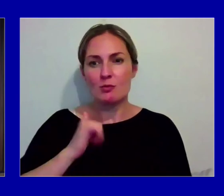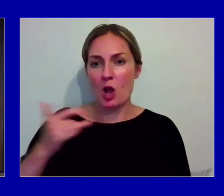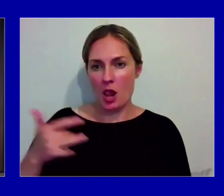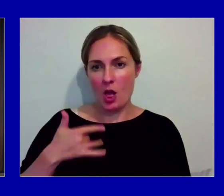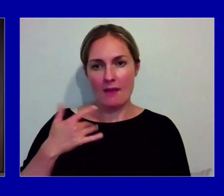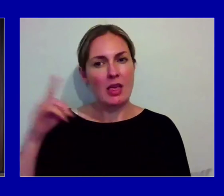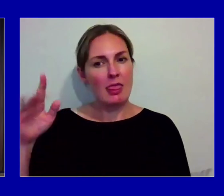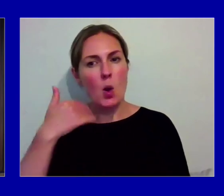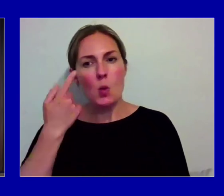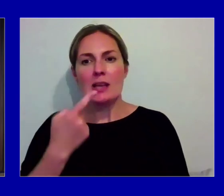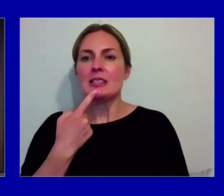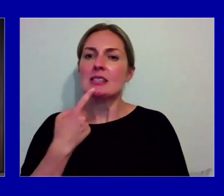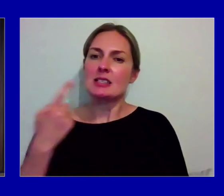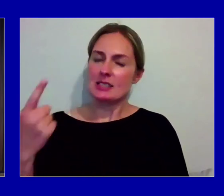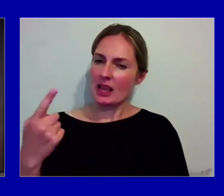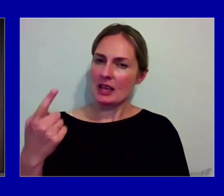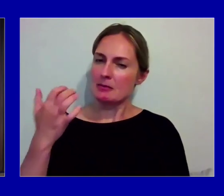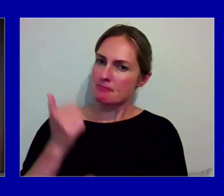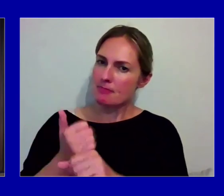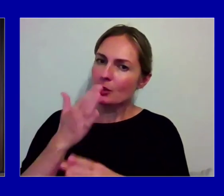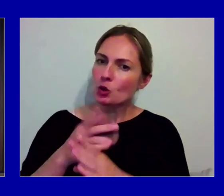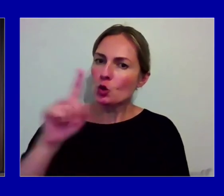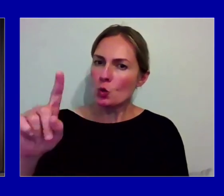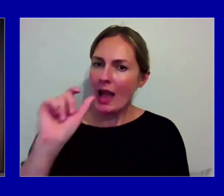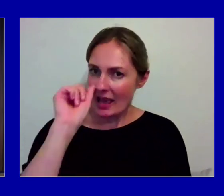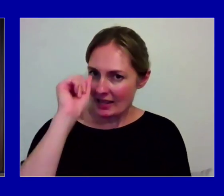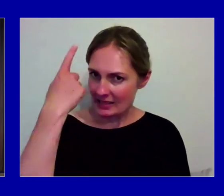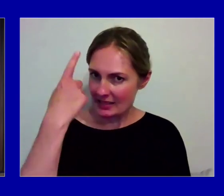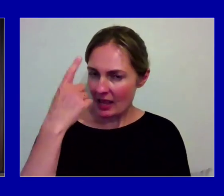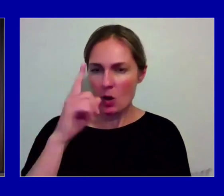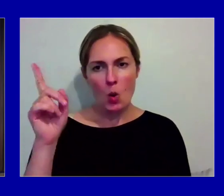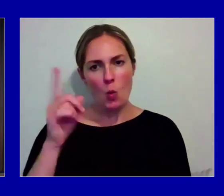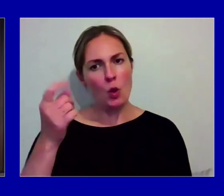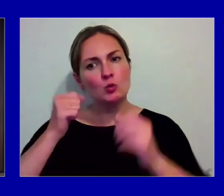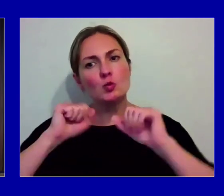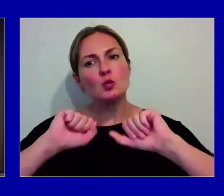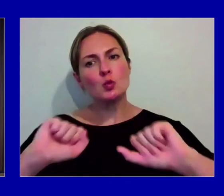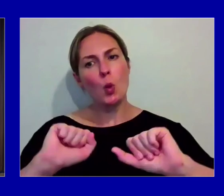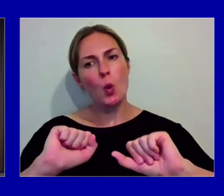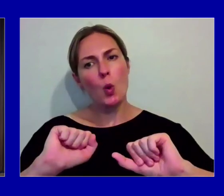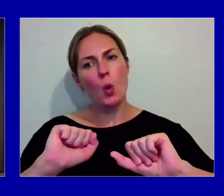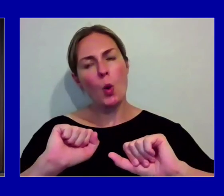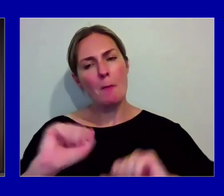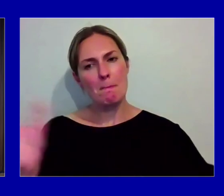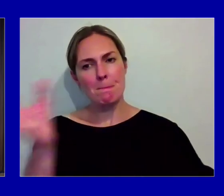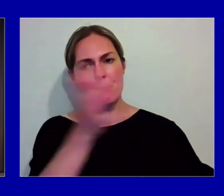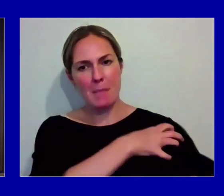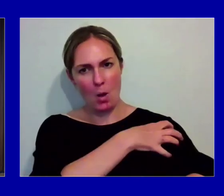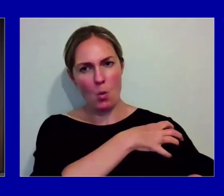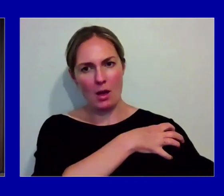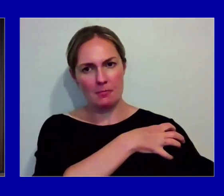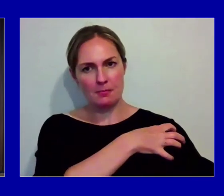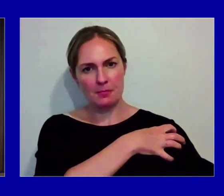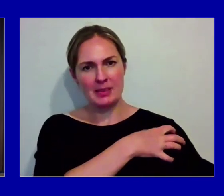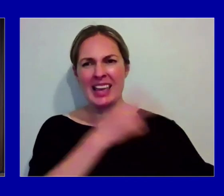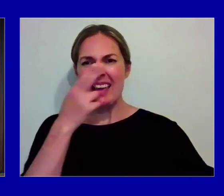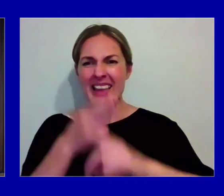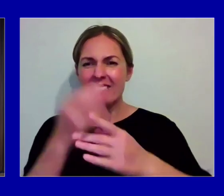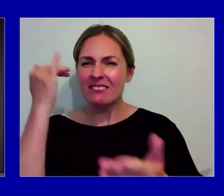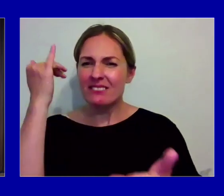power. And when you fall, fall forward, don't fall backwards. And, um, whenever you're feeling afraid,